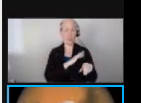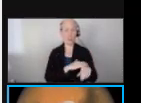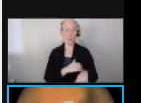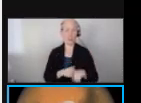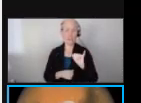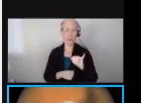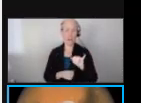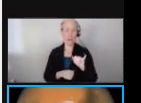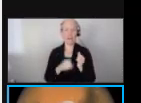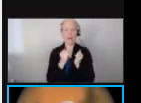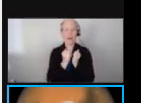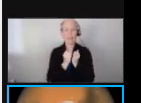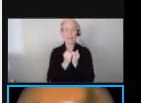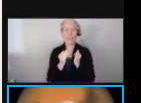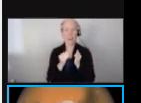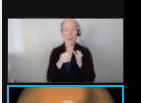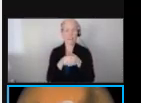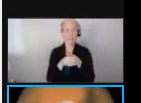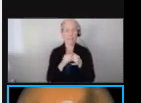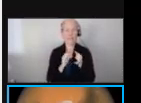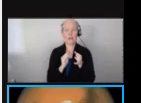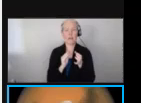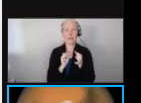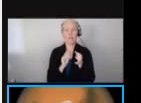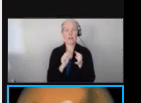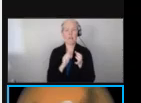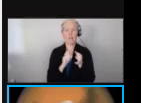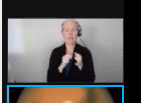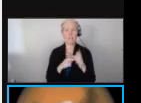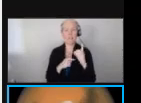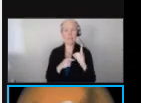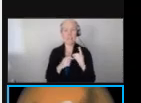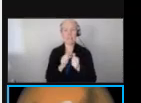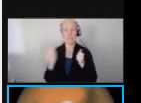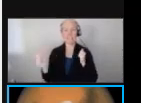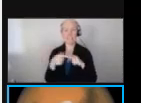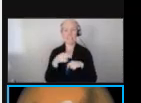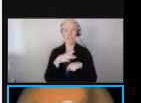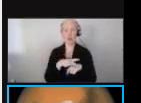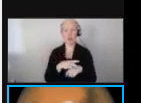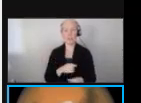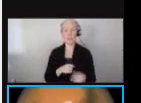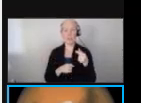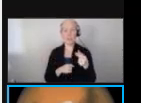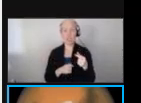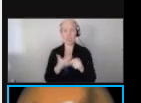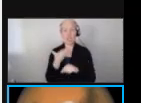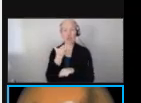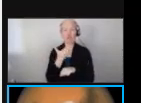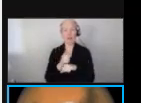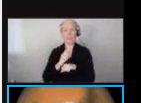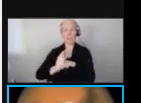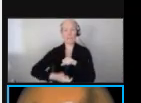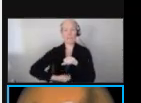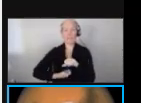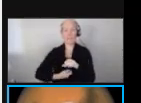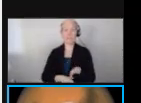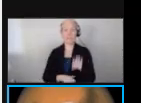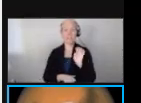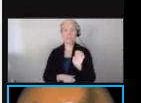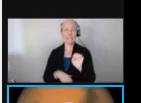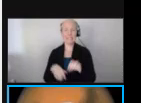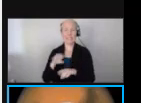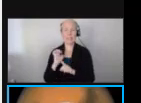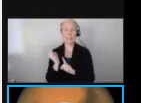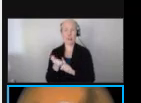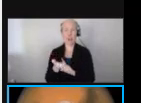for isolation and confinement, D is for distance from Earth, G is for gravity fields, and E is for environments. And this